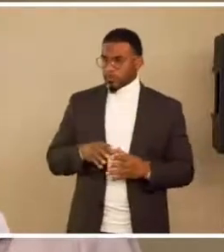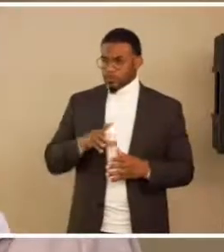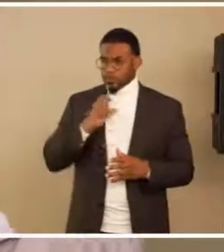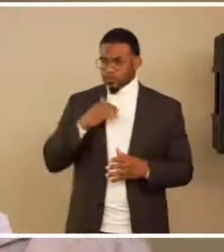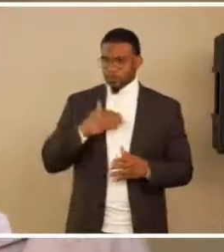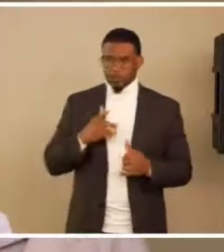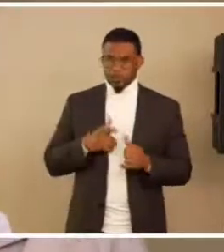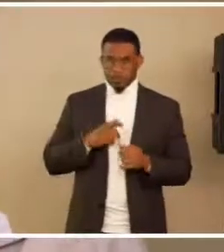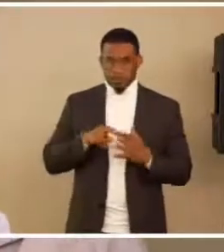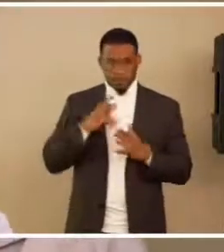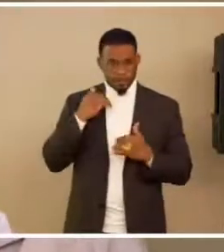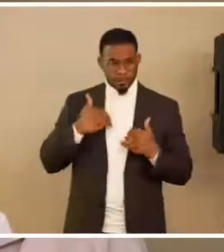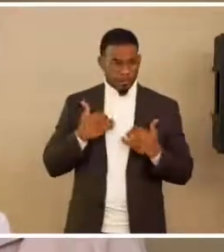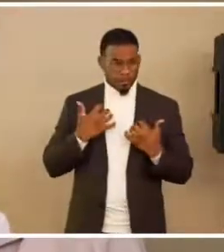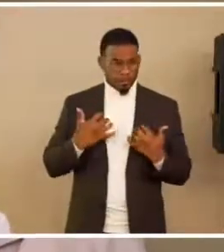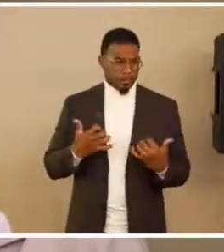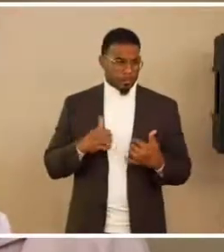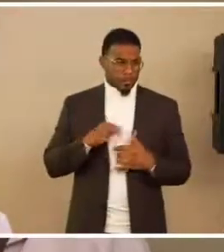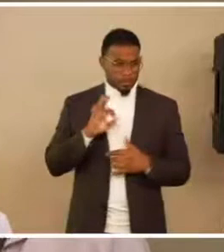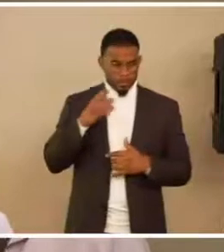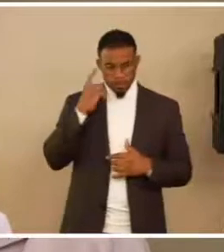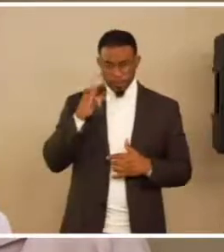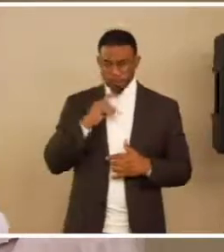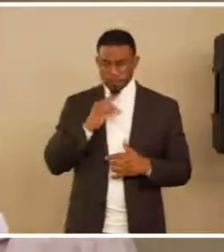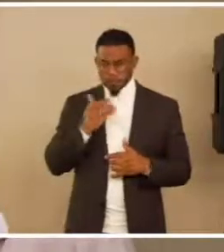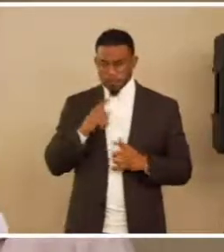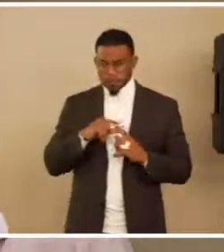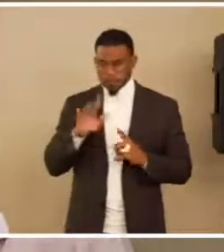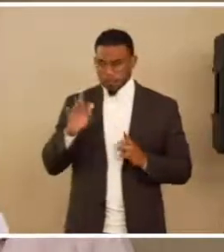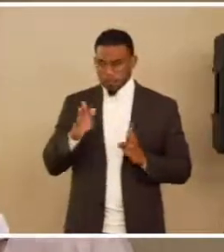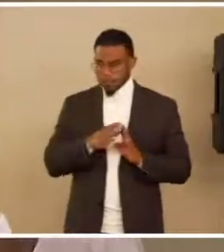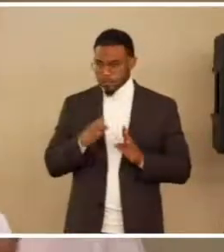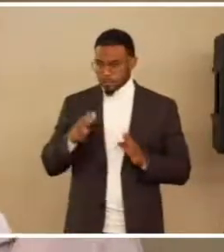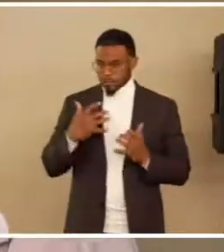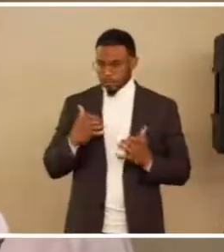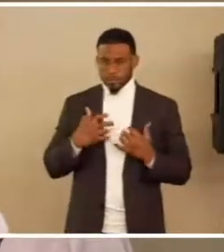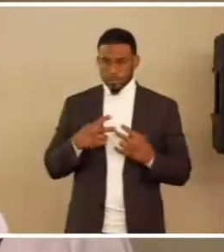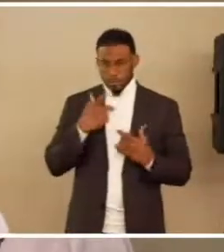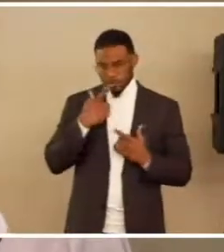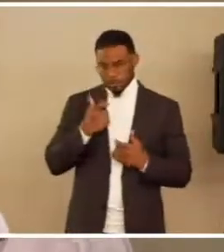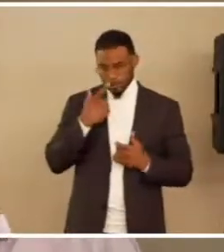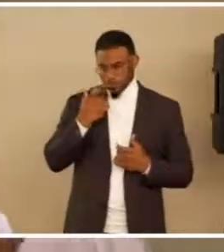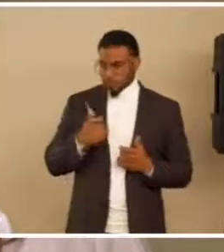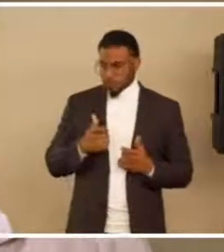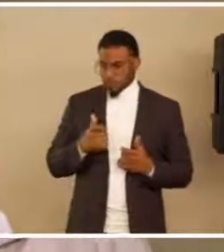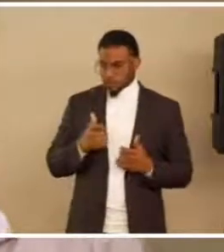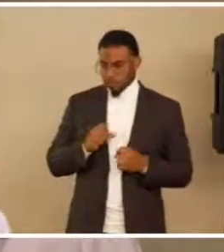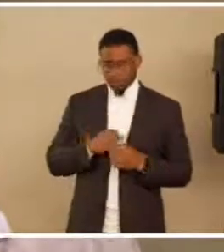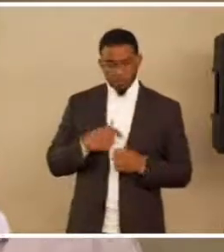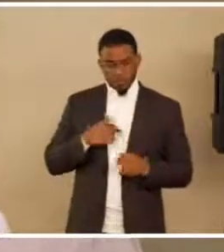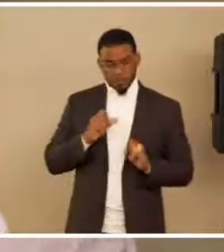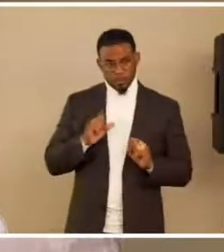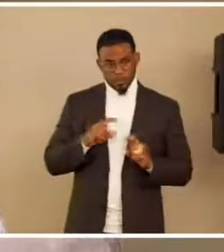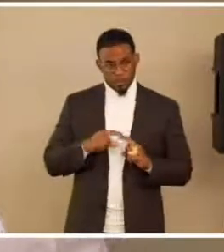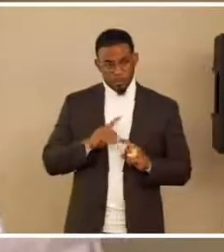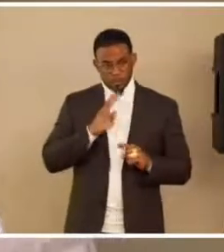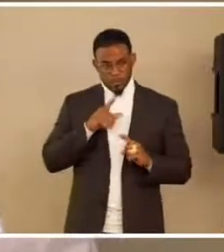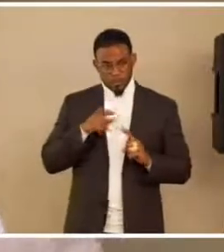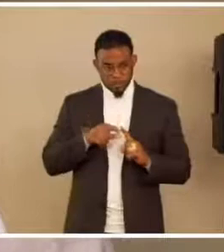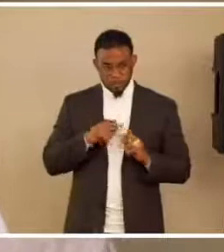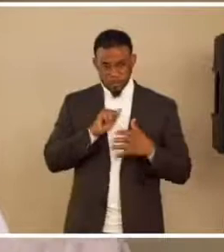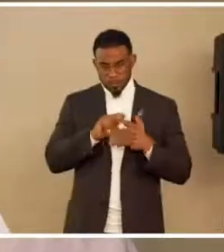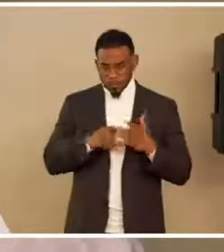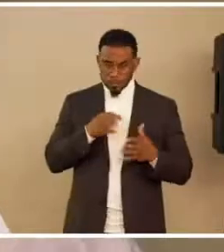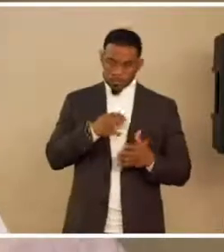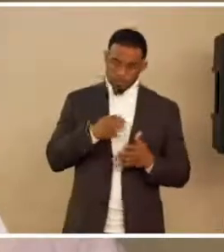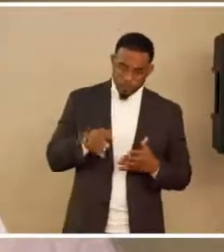was made for a younger audience in France, for a 15 to 25 audience, which is very interesting because it made me able to speak about